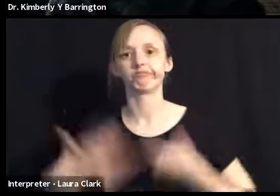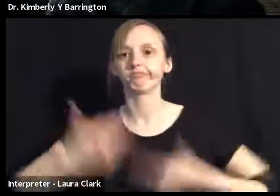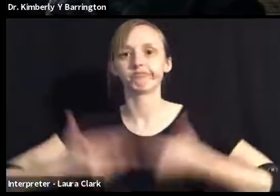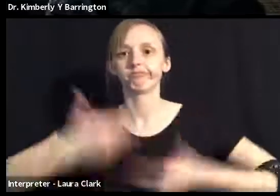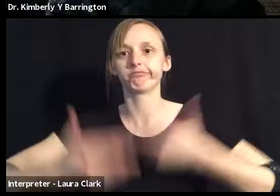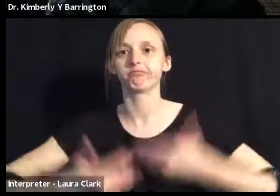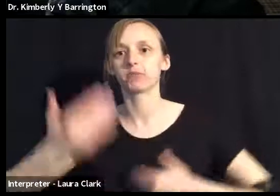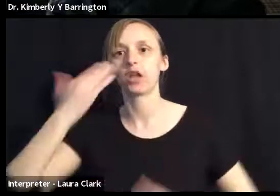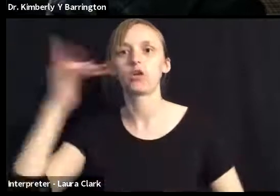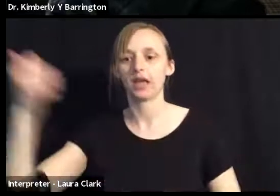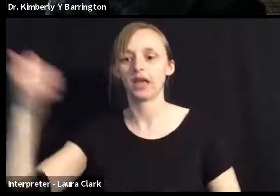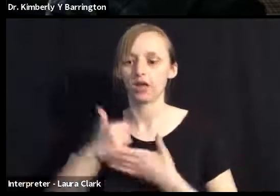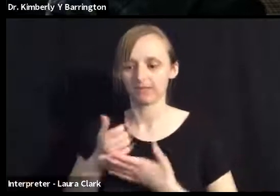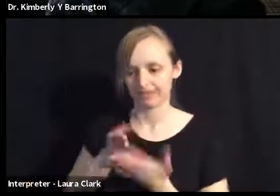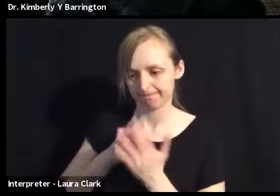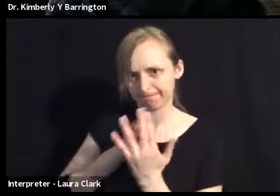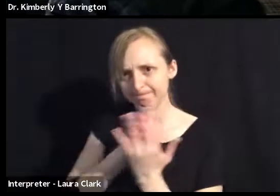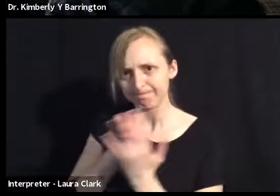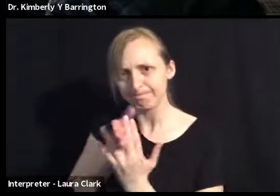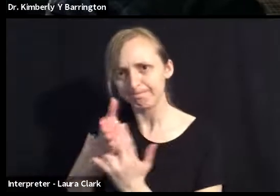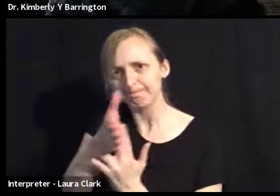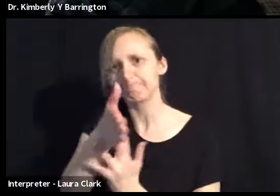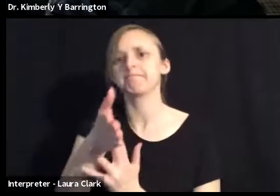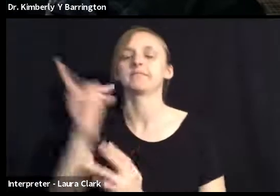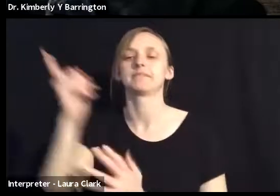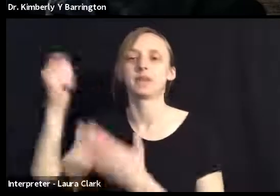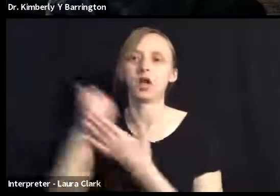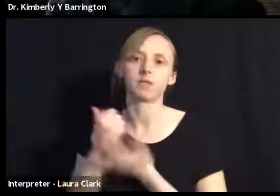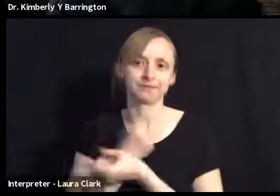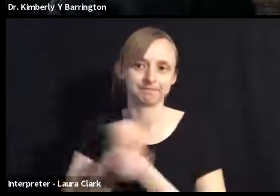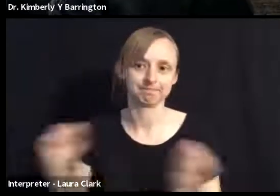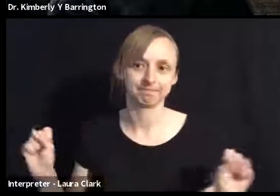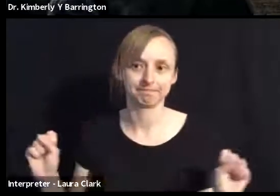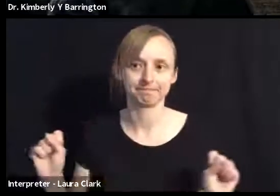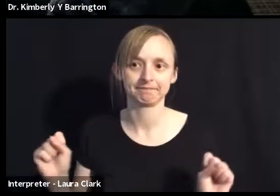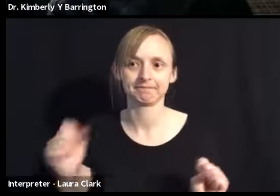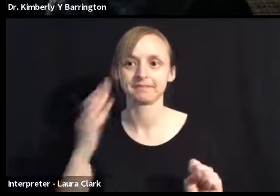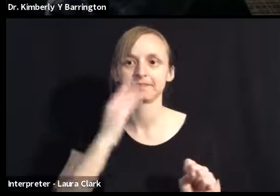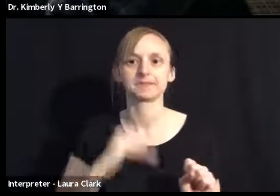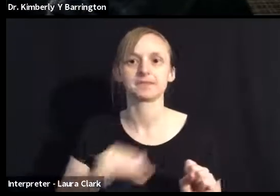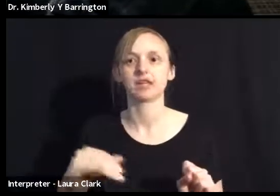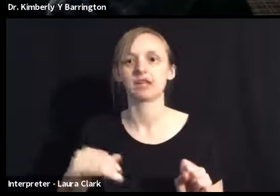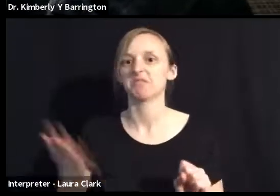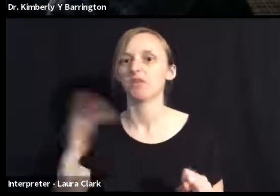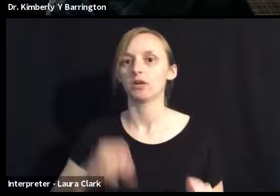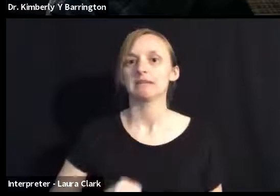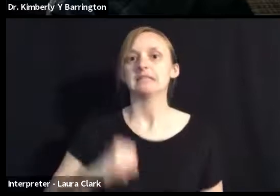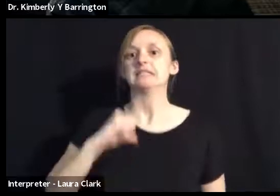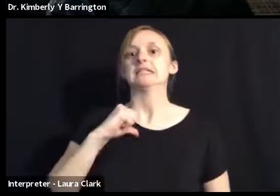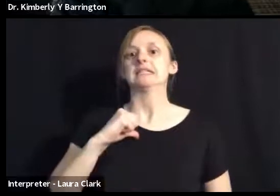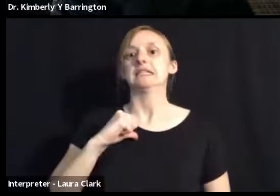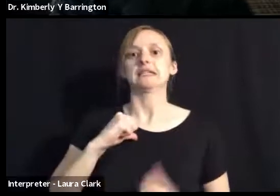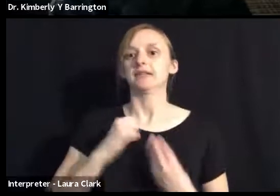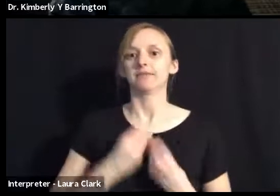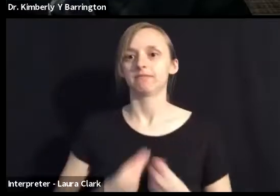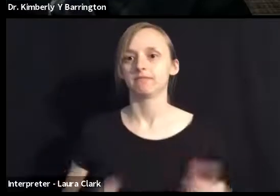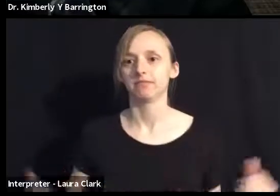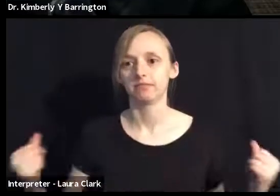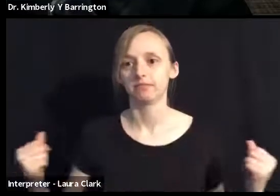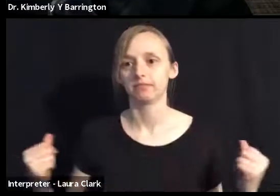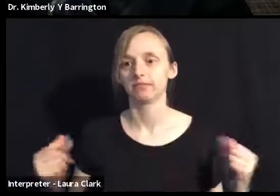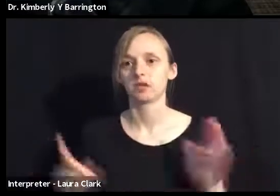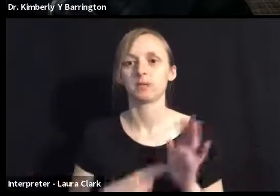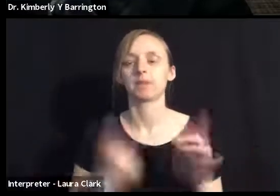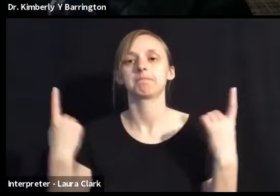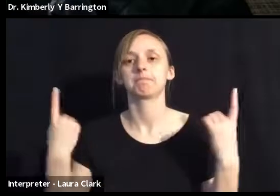how I know that he's a deliverer, because of the spirit of pride. And things have to happen for us to realize,